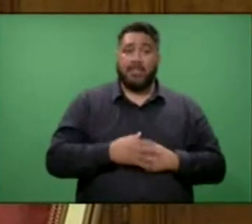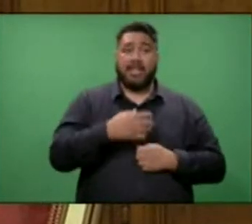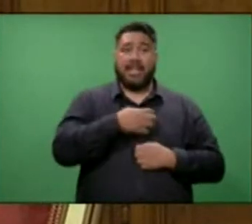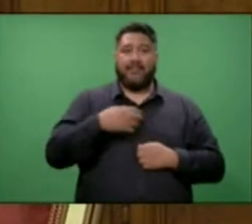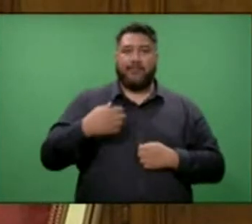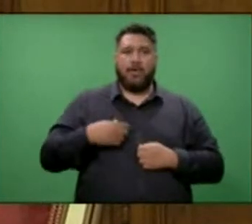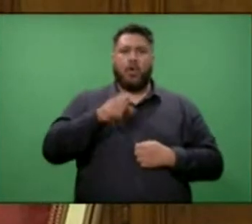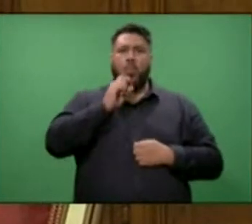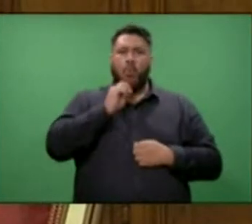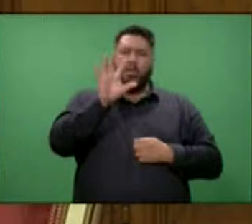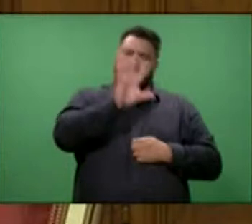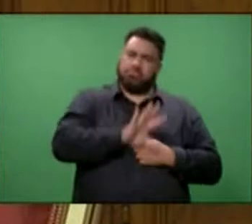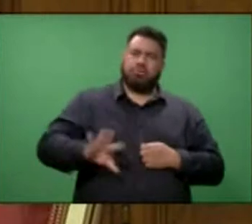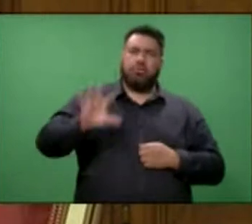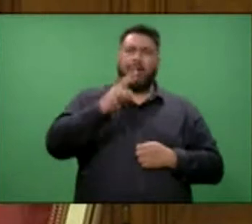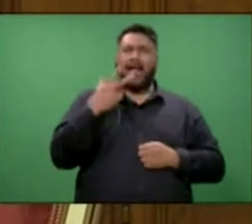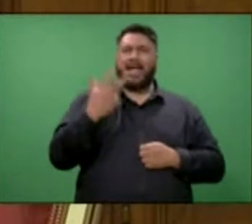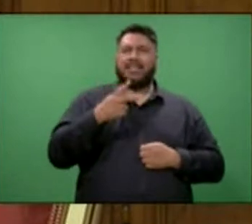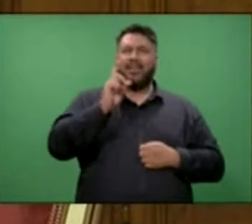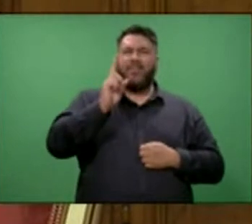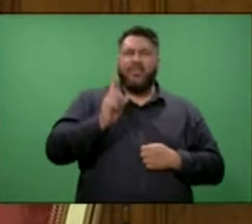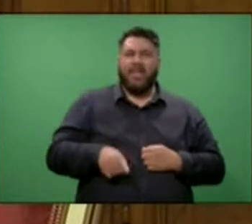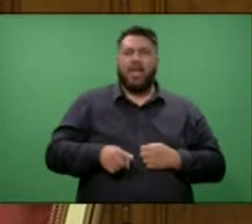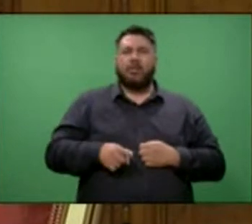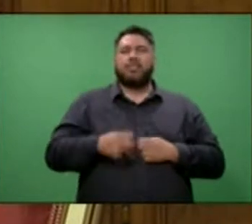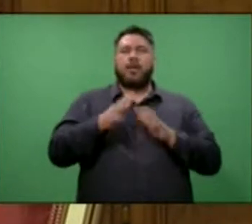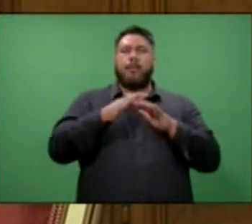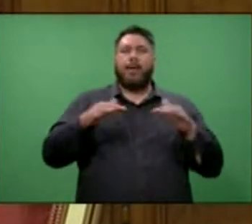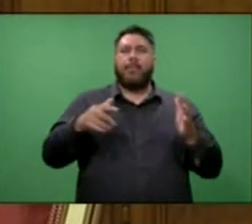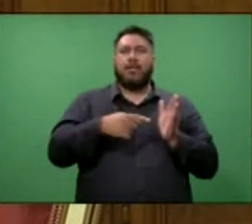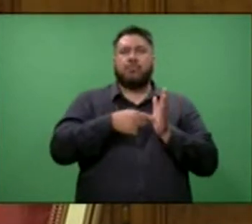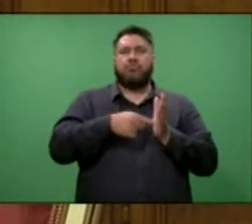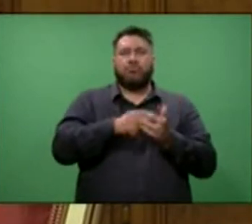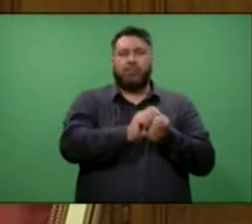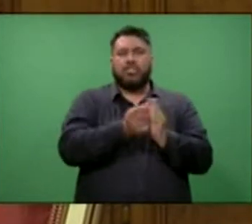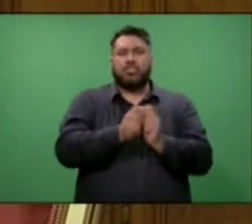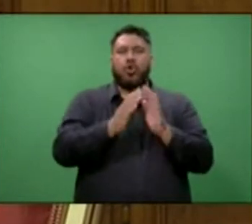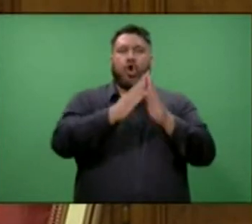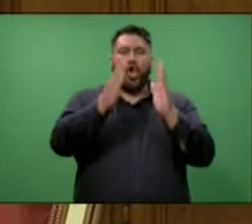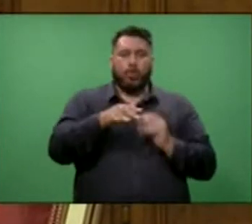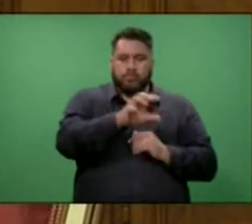a total of 18,000 public and transitional homes.